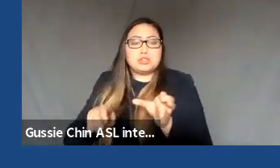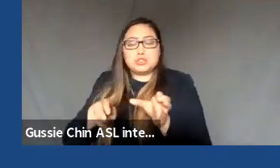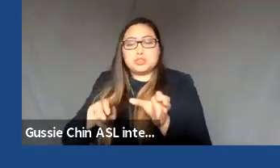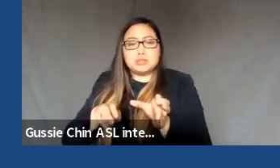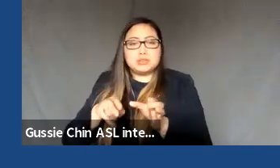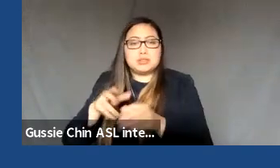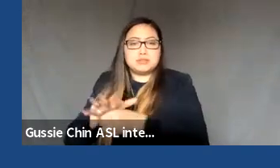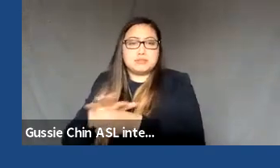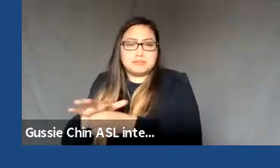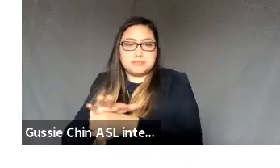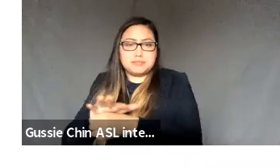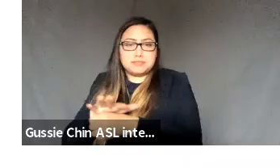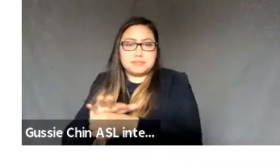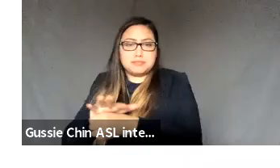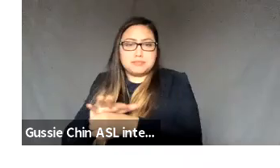28.